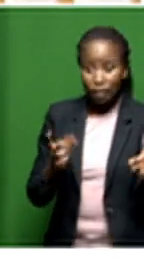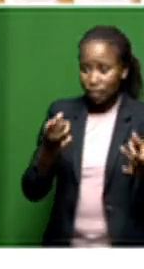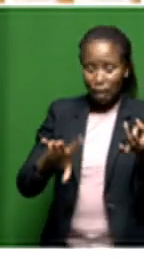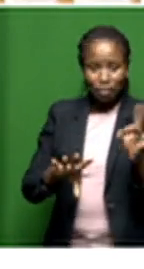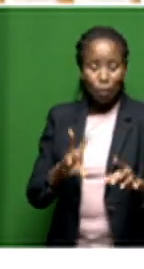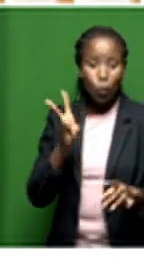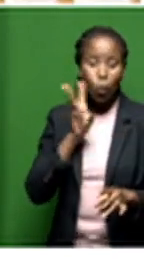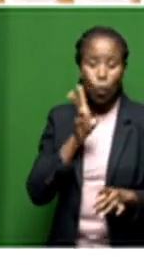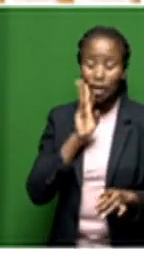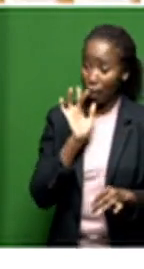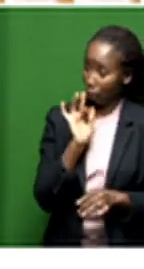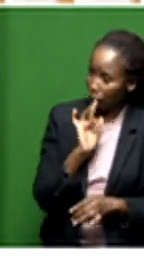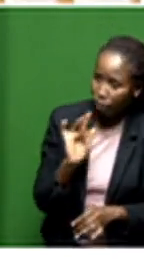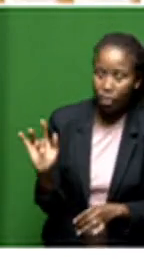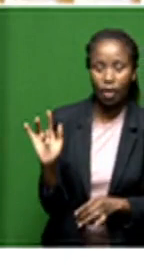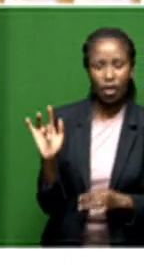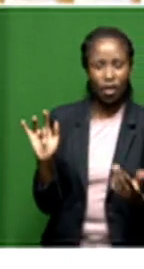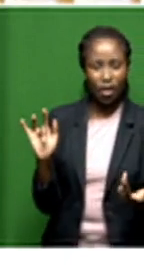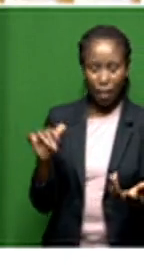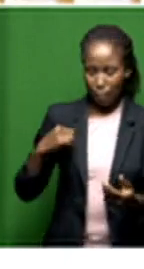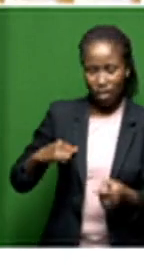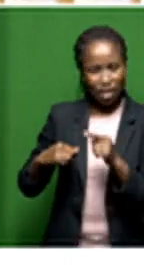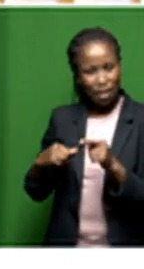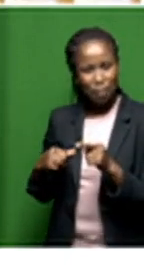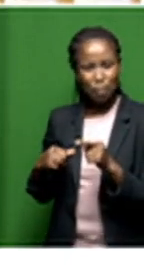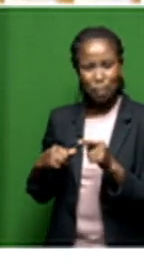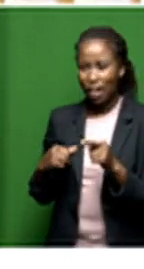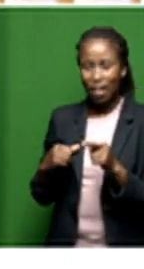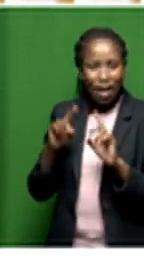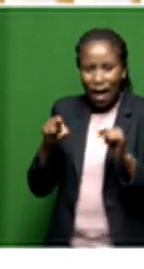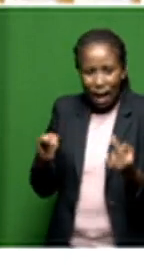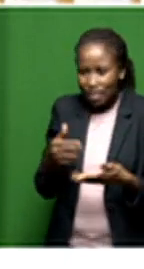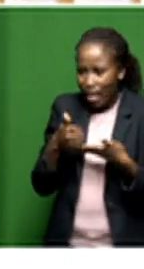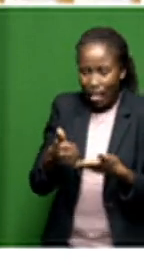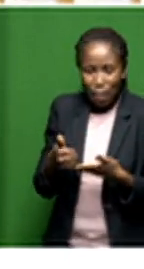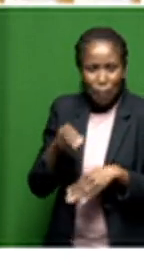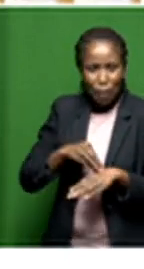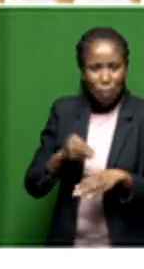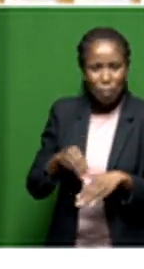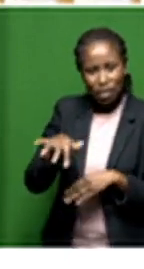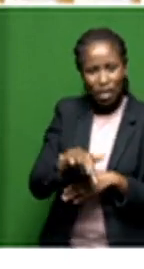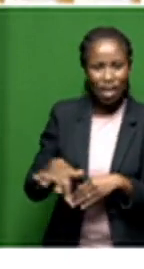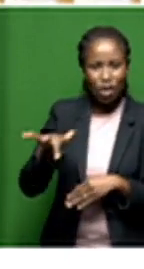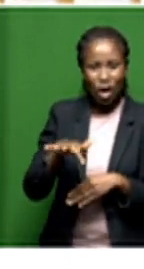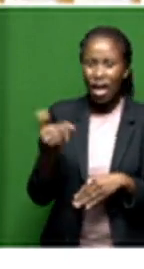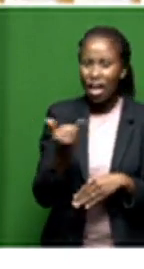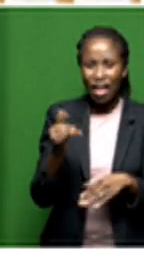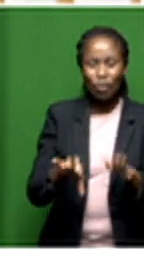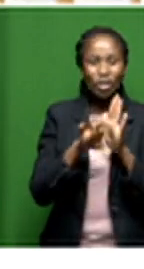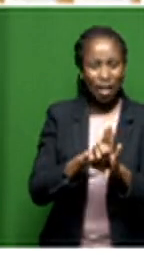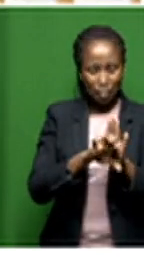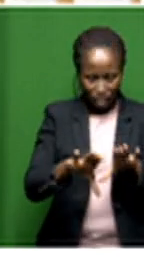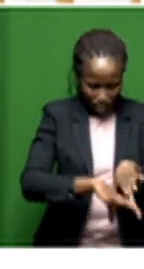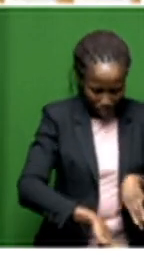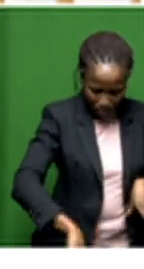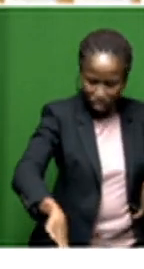instances, there's no water available. The municipality is lax in attending to problem areas, sewer problems across